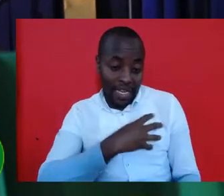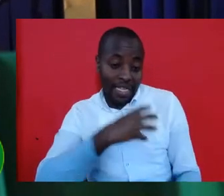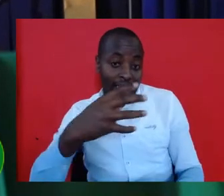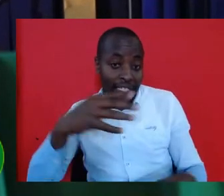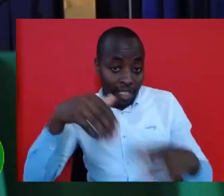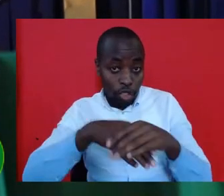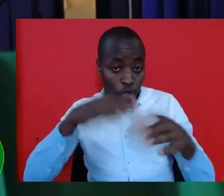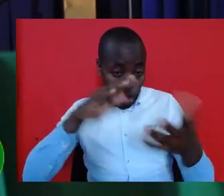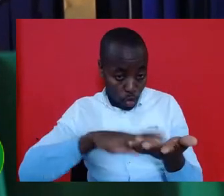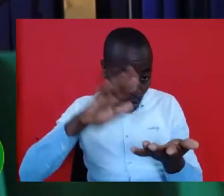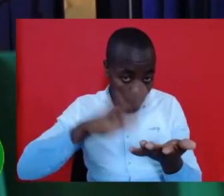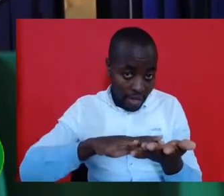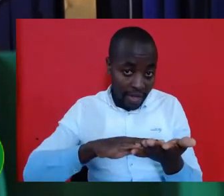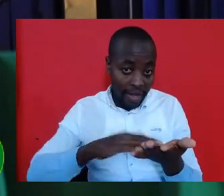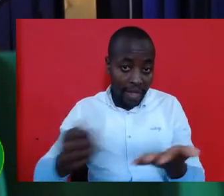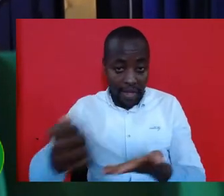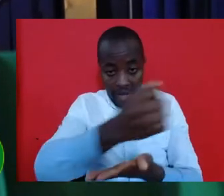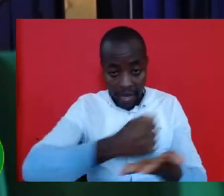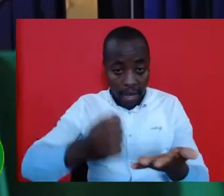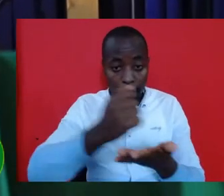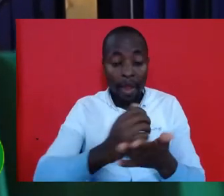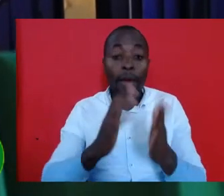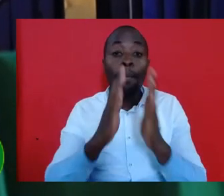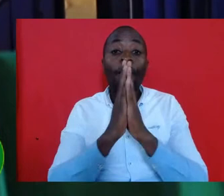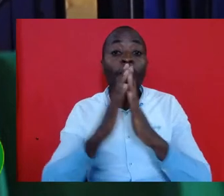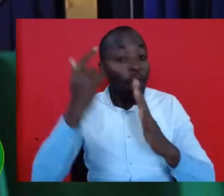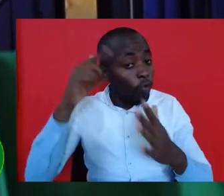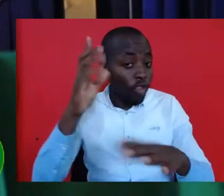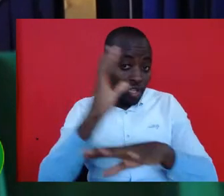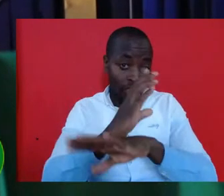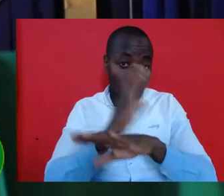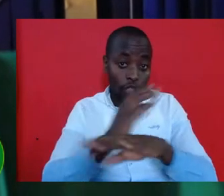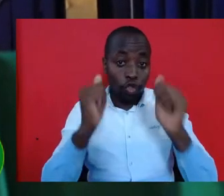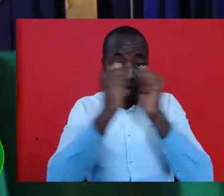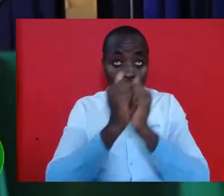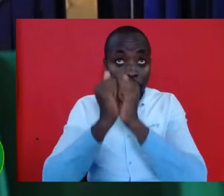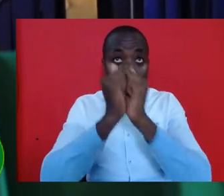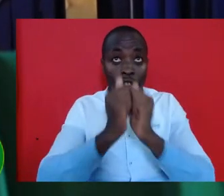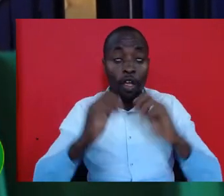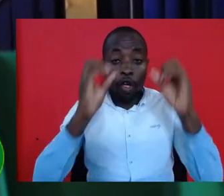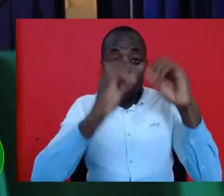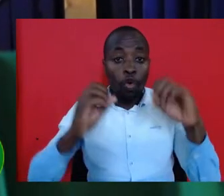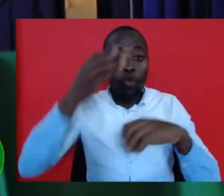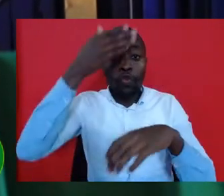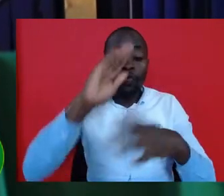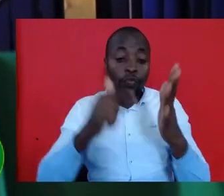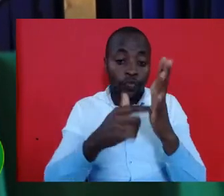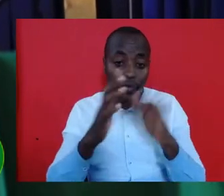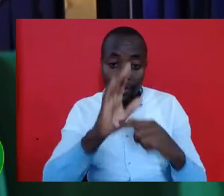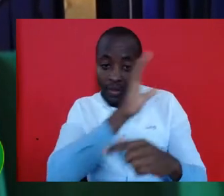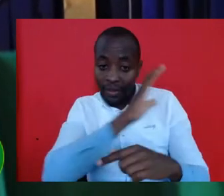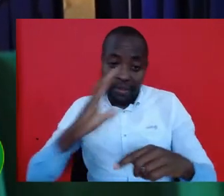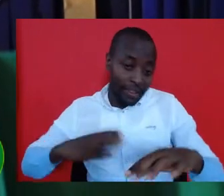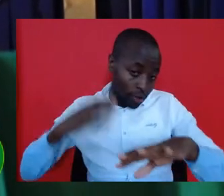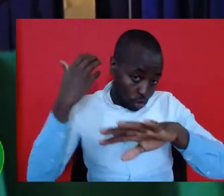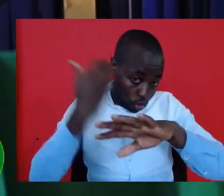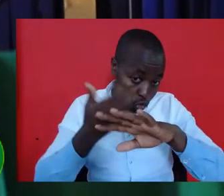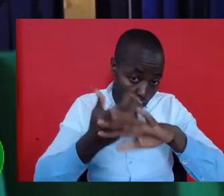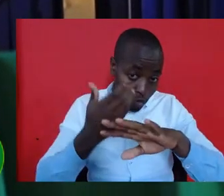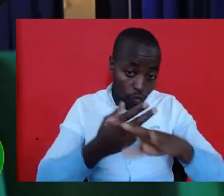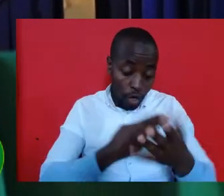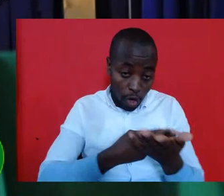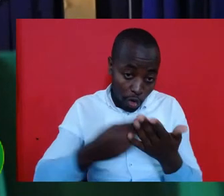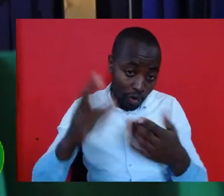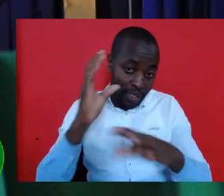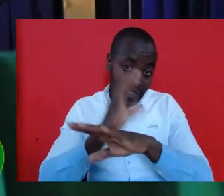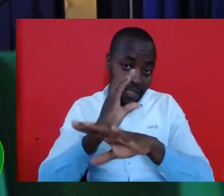glory. Amen. The prayer for the cathedral together. O Lord Jesus Christ, cornerstone of your holy church,